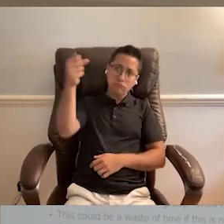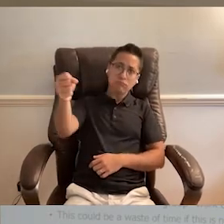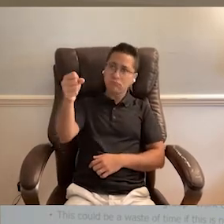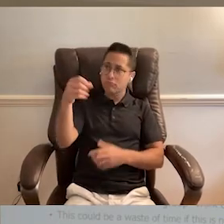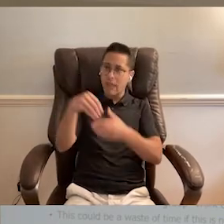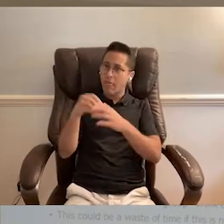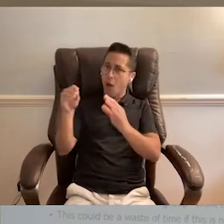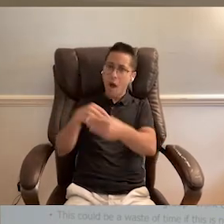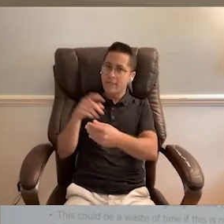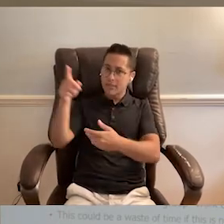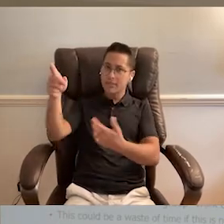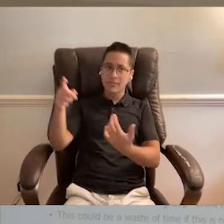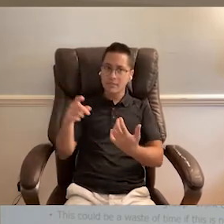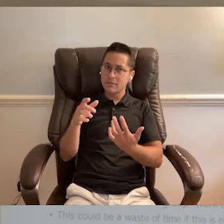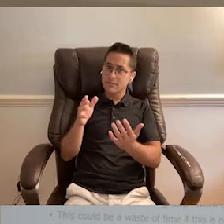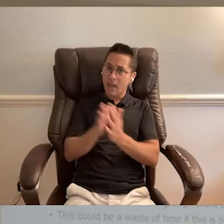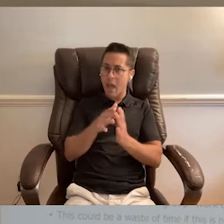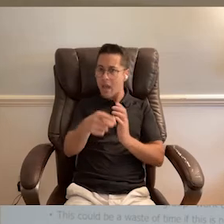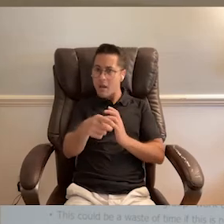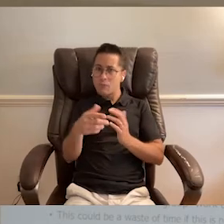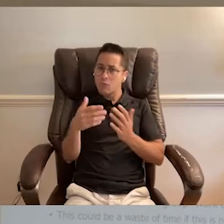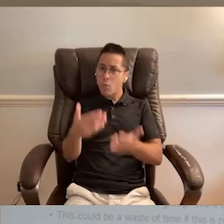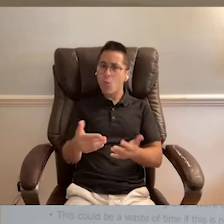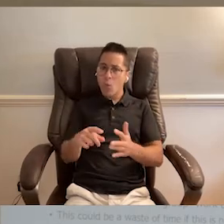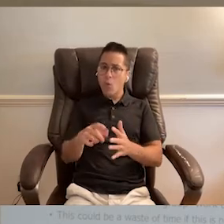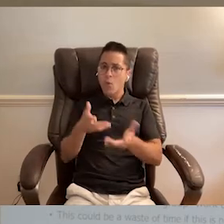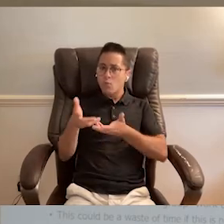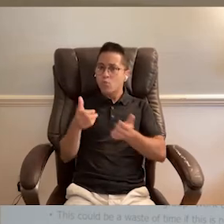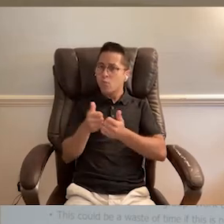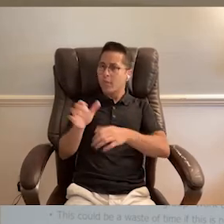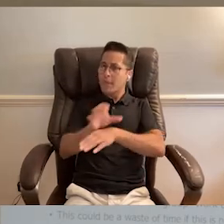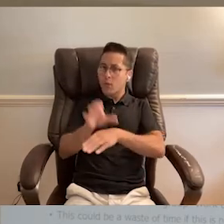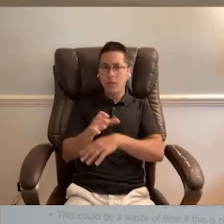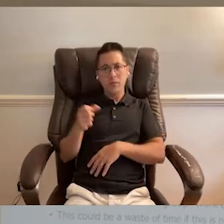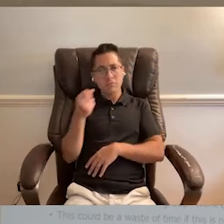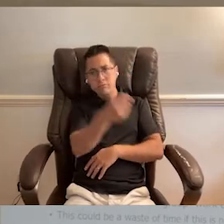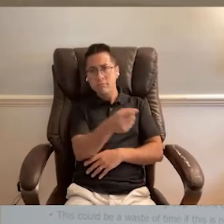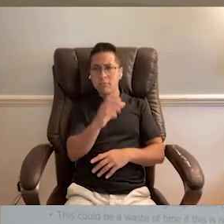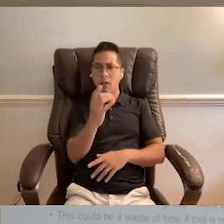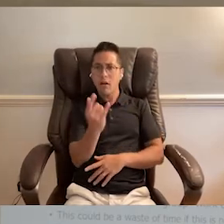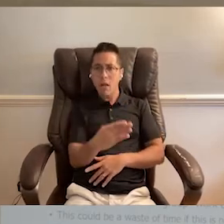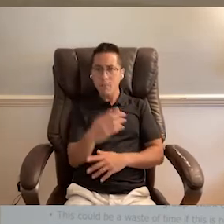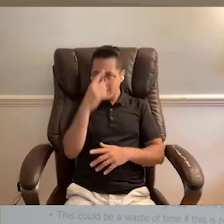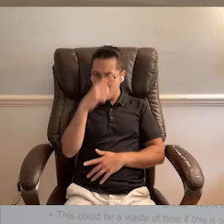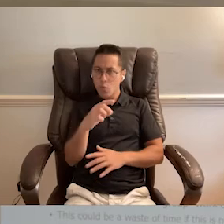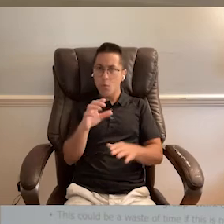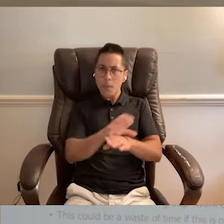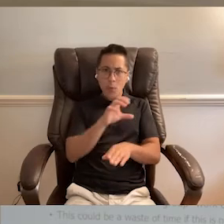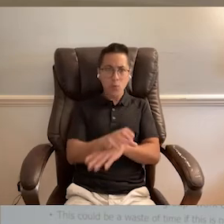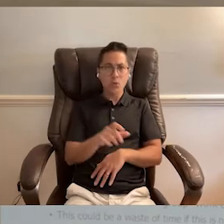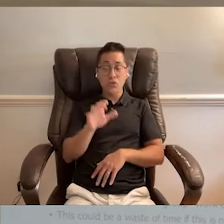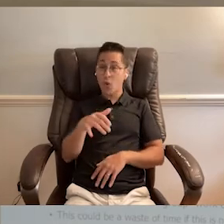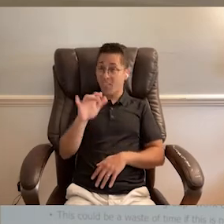and ask them to be working with computers. Let's get them in a club for computers. Let's get them. So the idea is